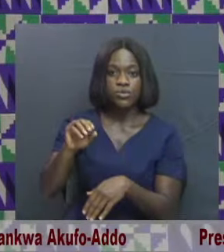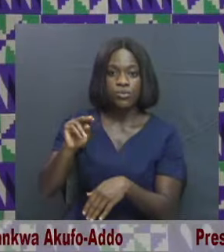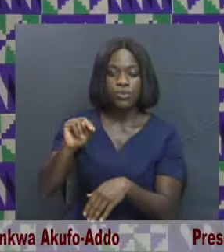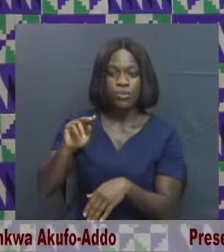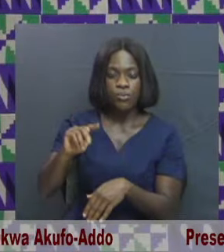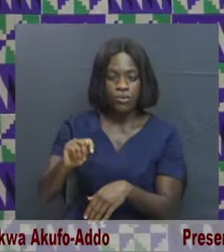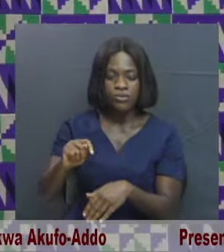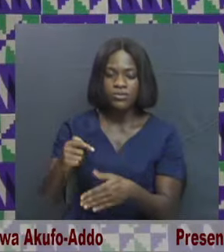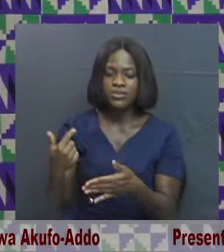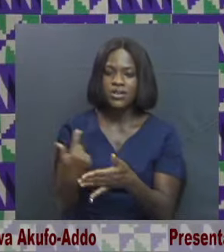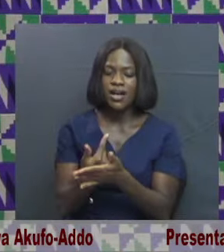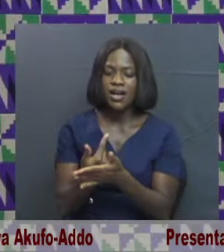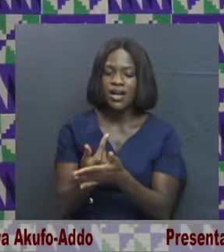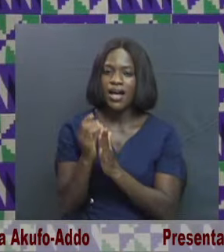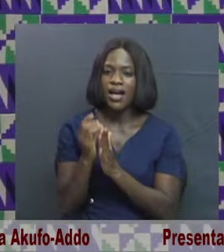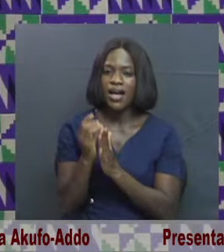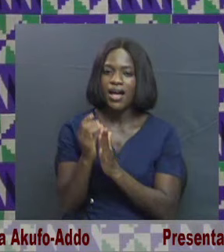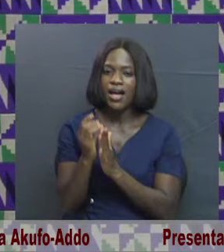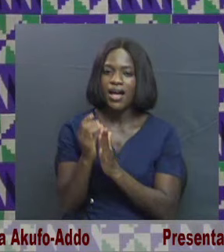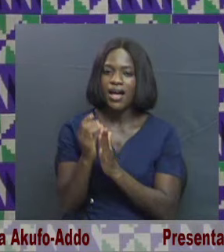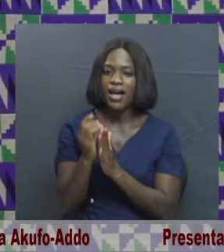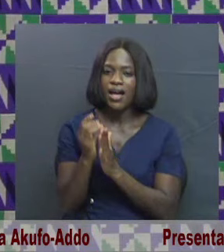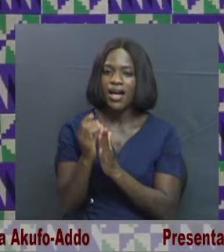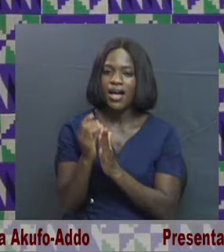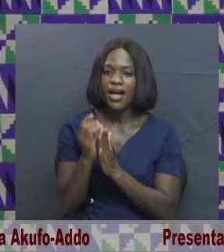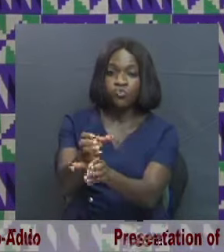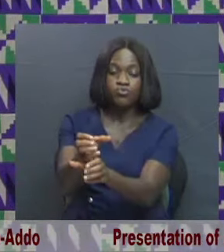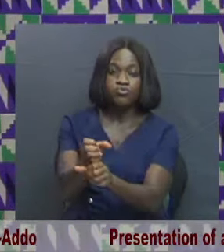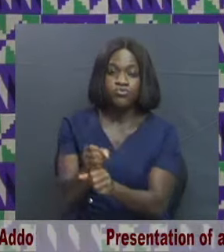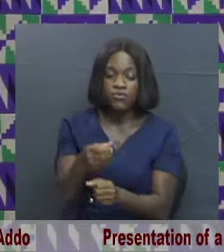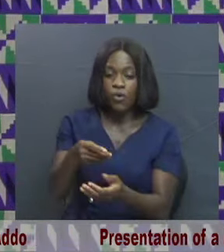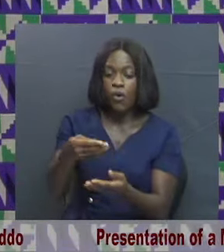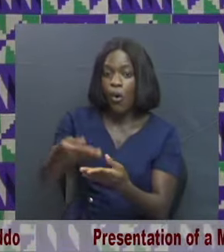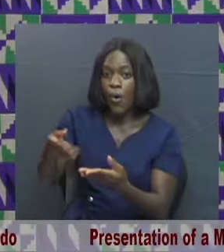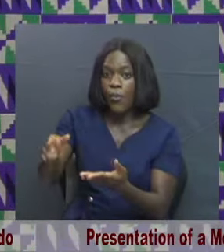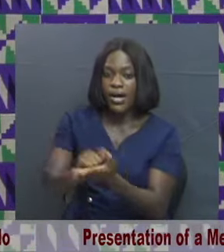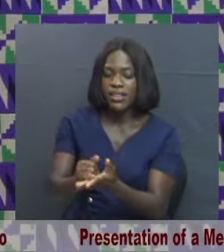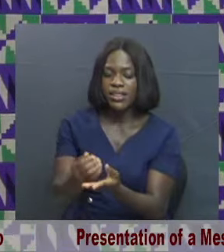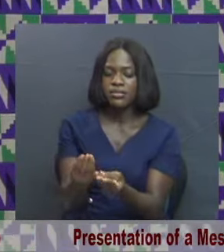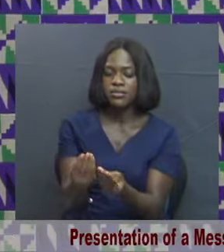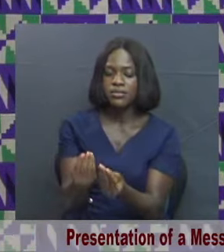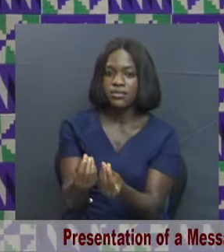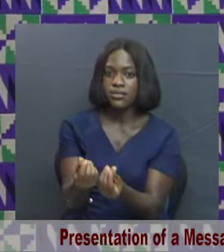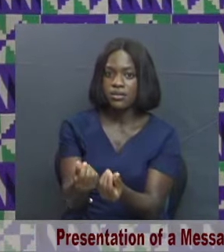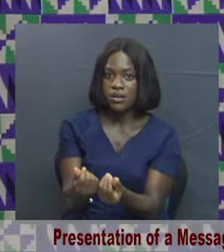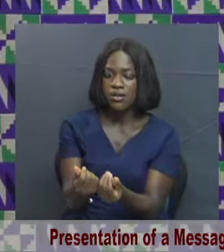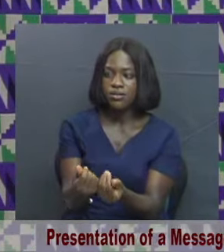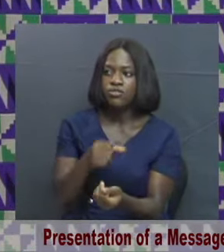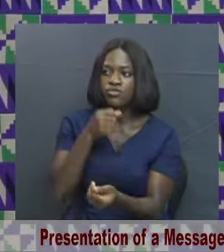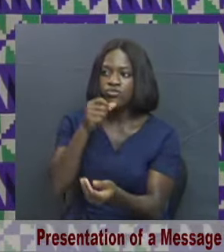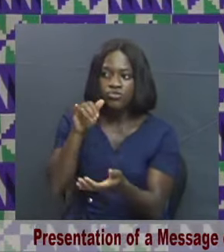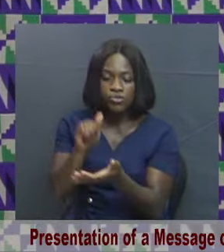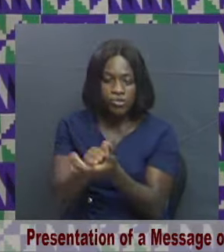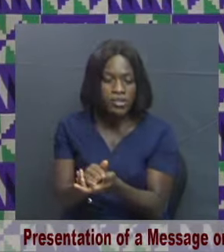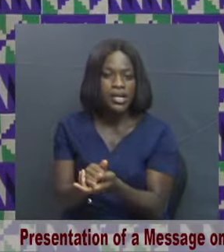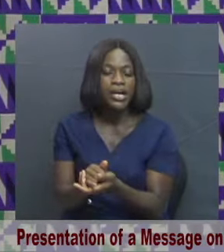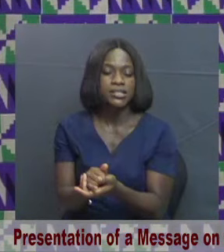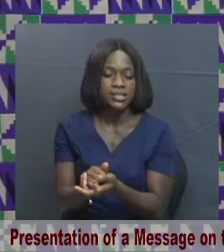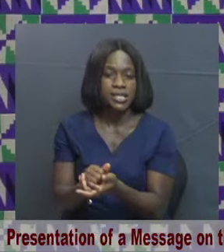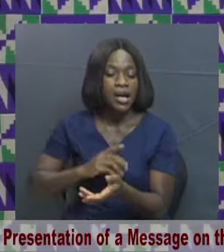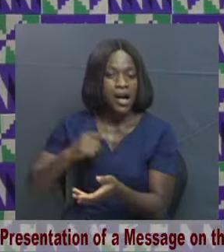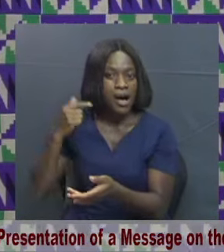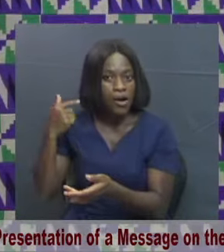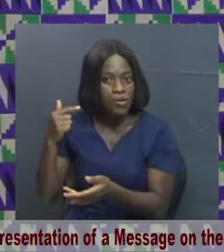Ganan investors who want to acquire this mind to ensure that our mineral resources better benefit the